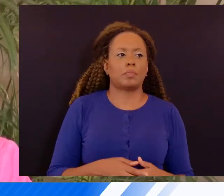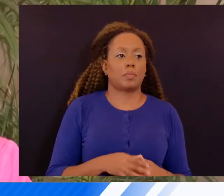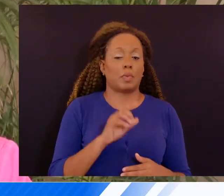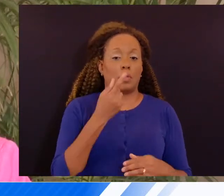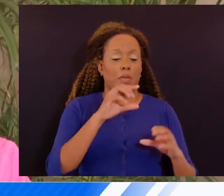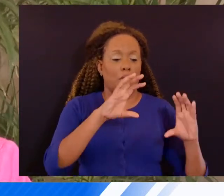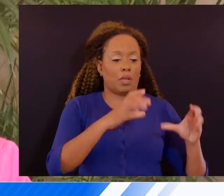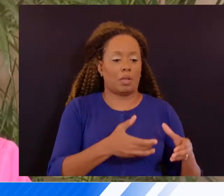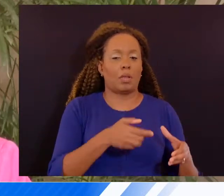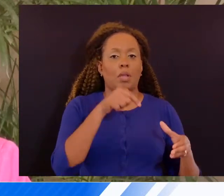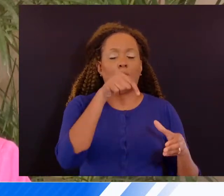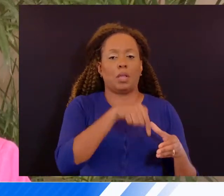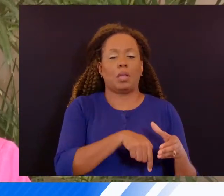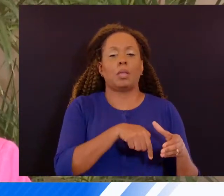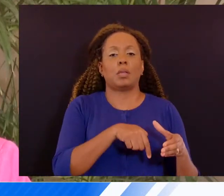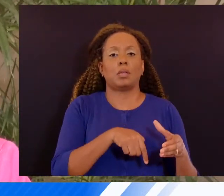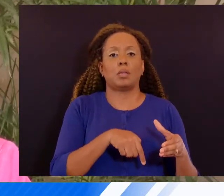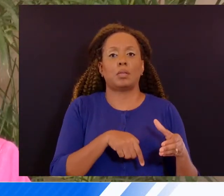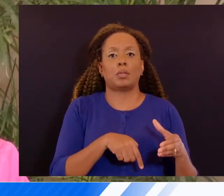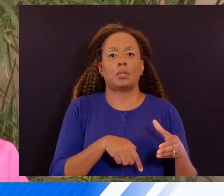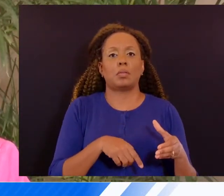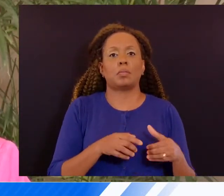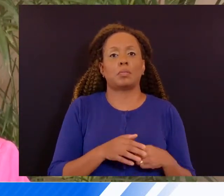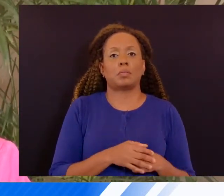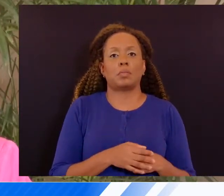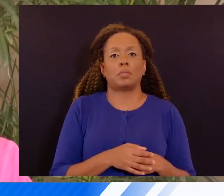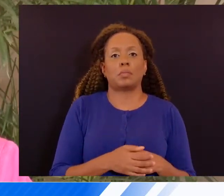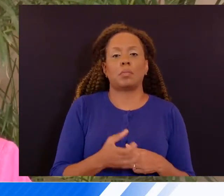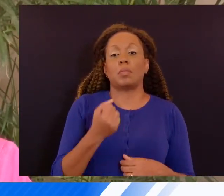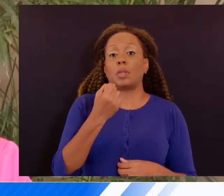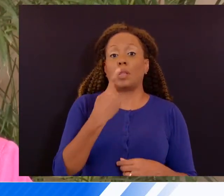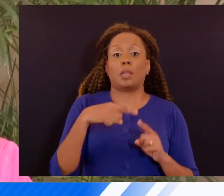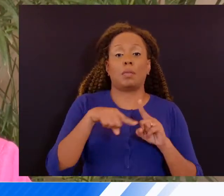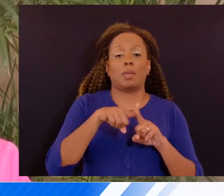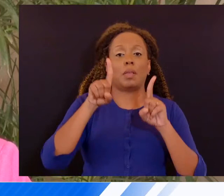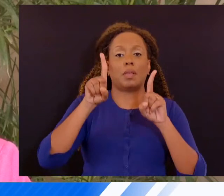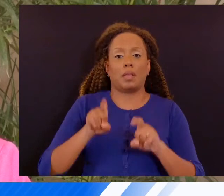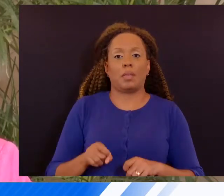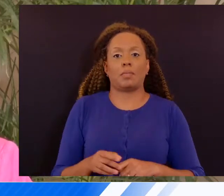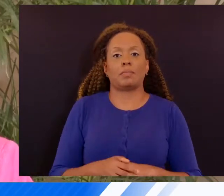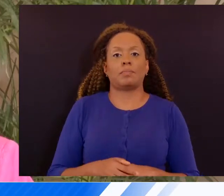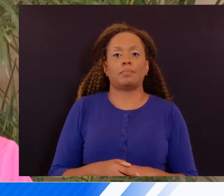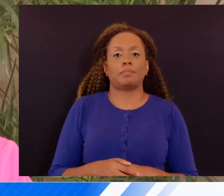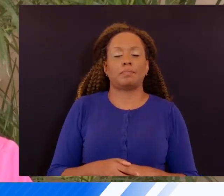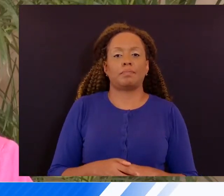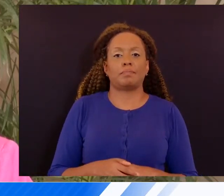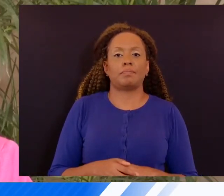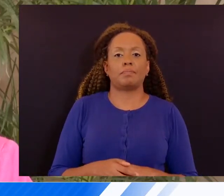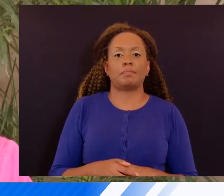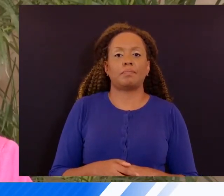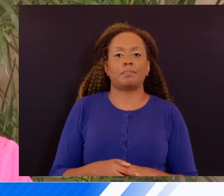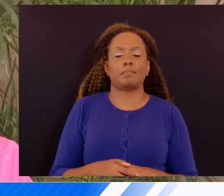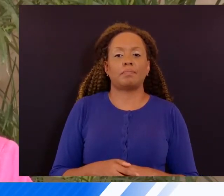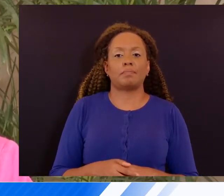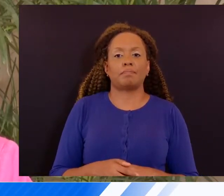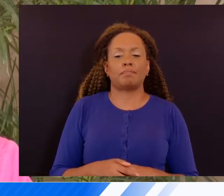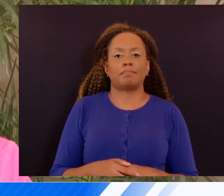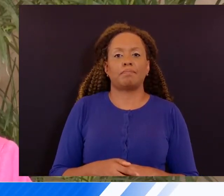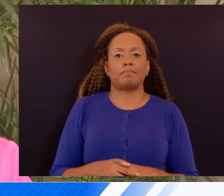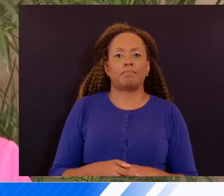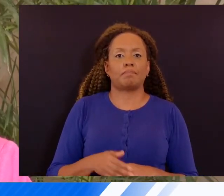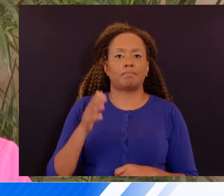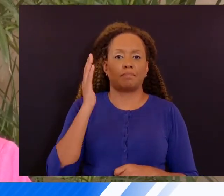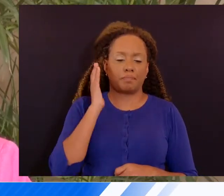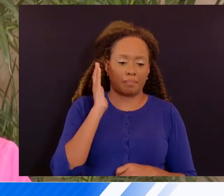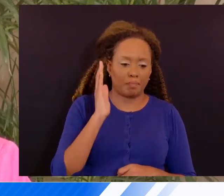going to be writing the Barbados Secondary Schools entrance examination, who are going into the